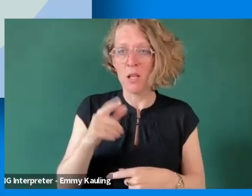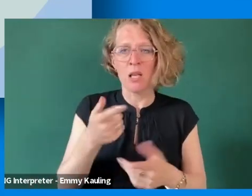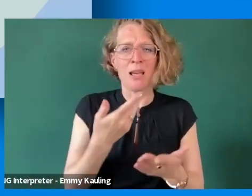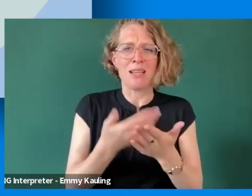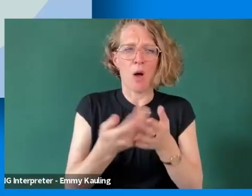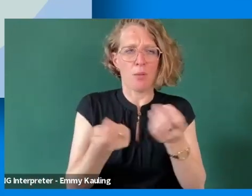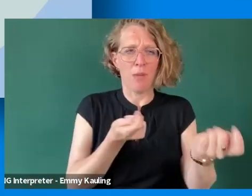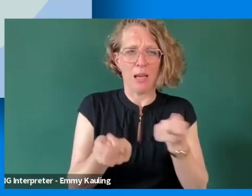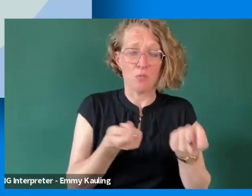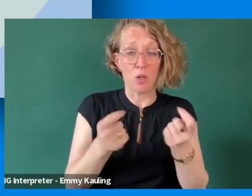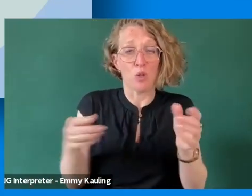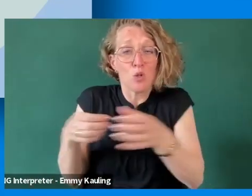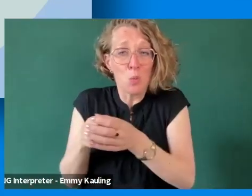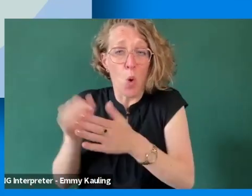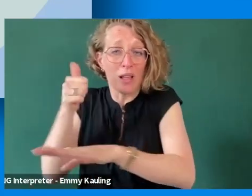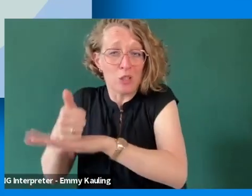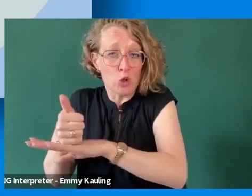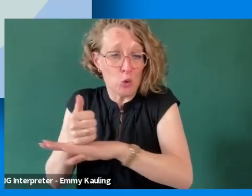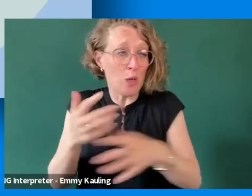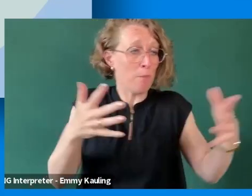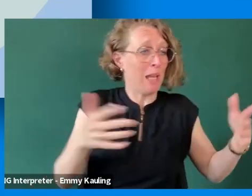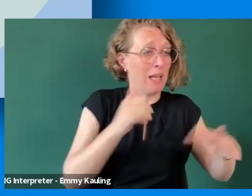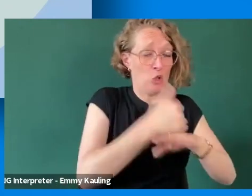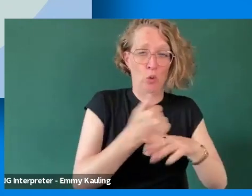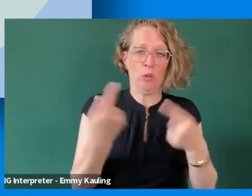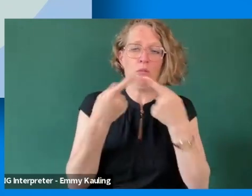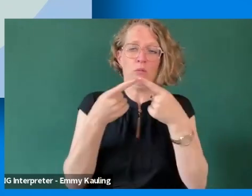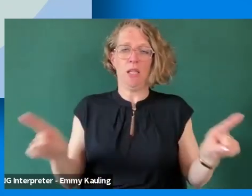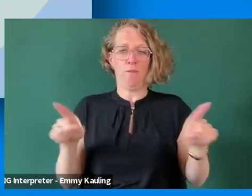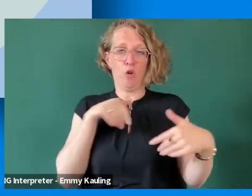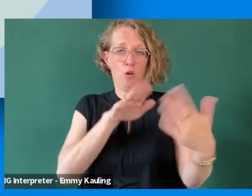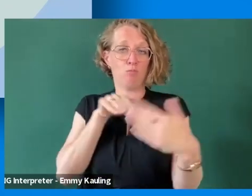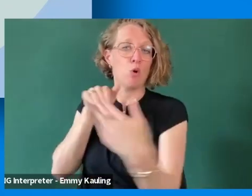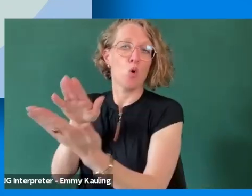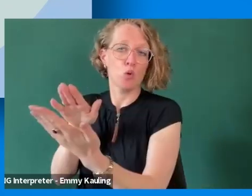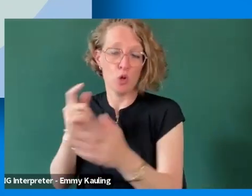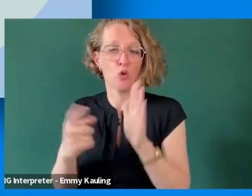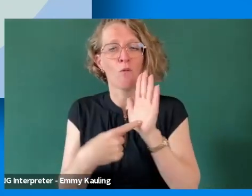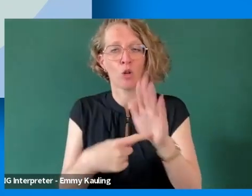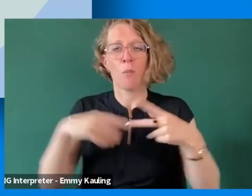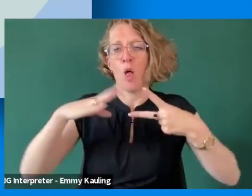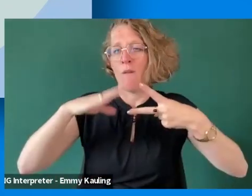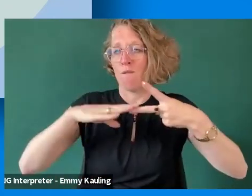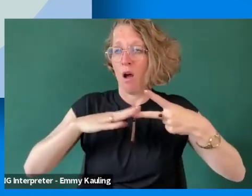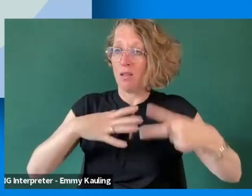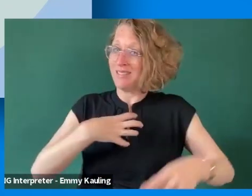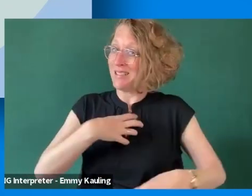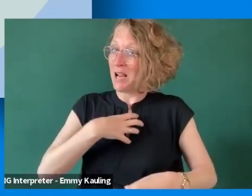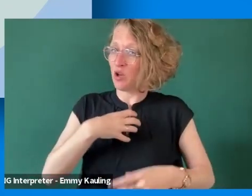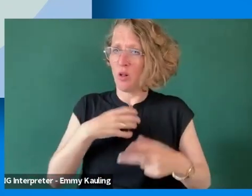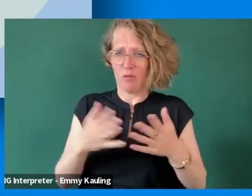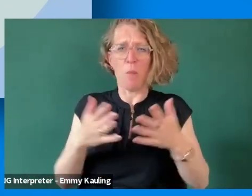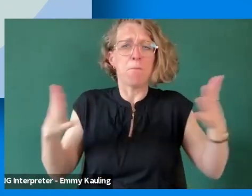very differently in smaller institutions and in bigger institutions. So I heard a vice-chancellor from a large